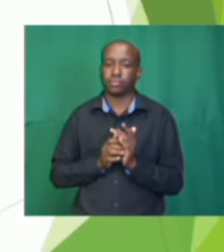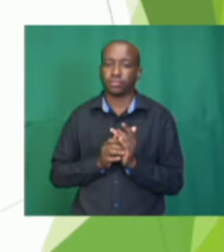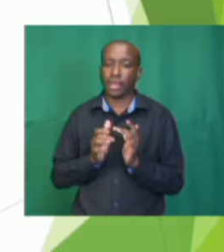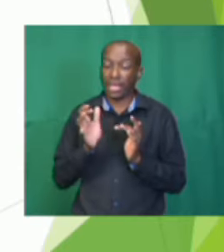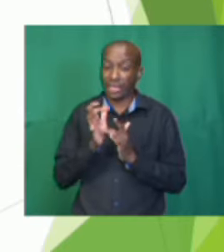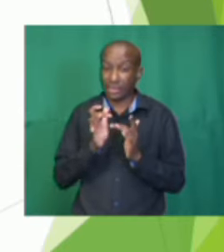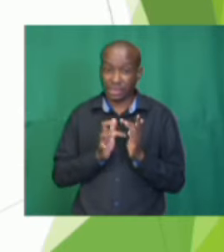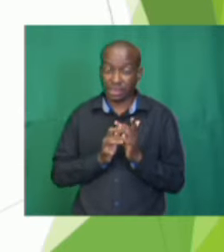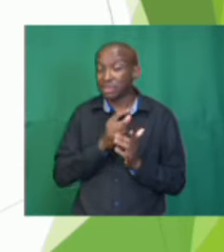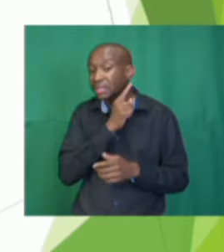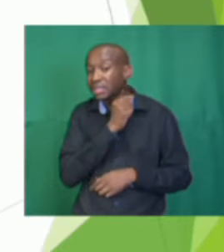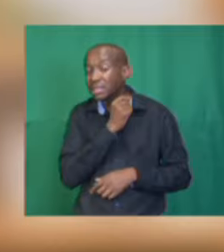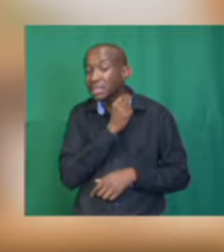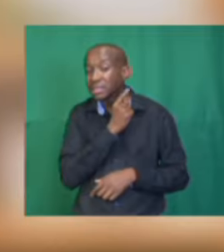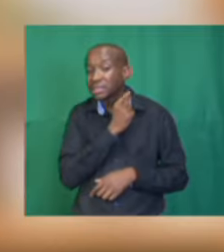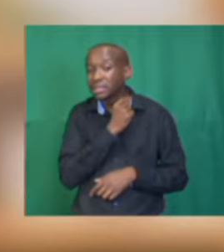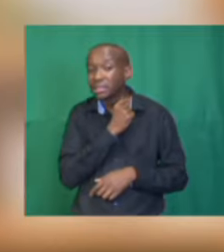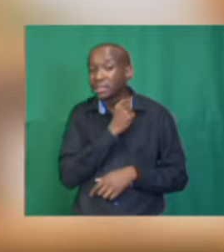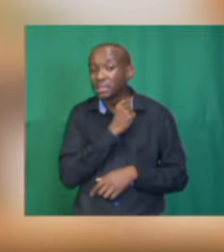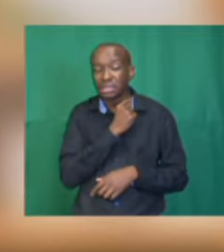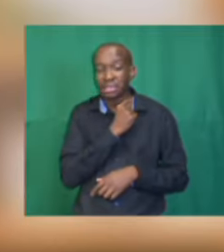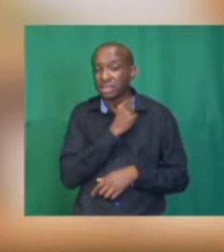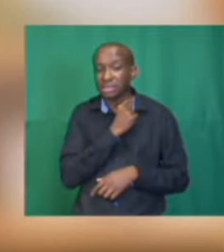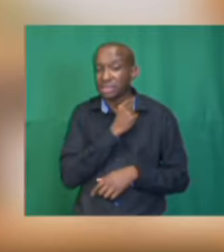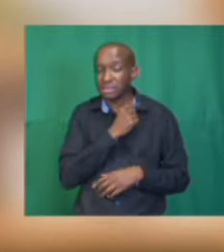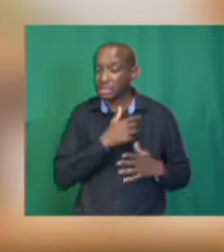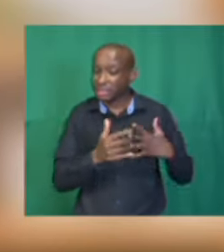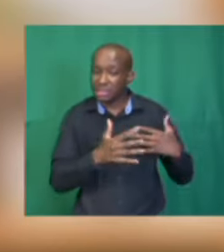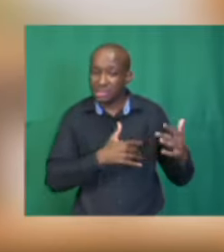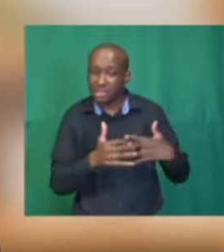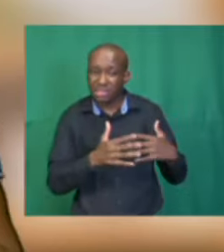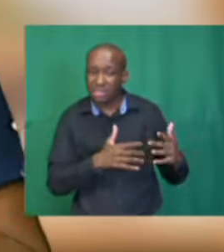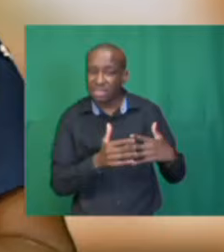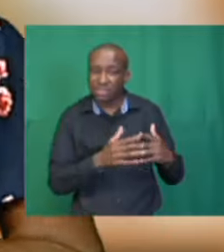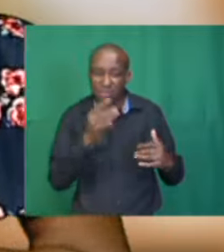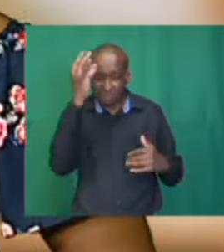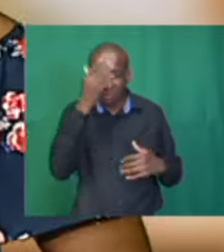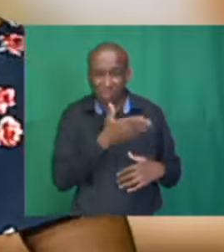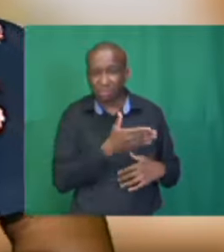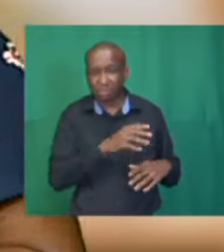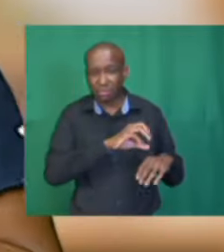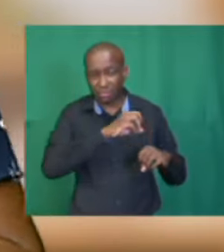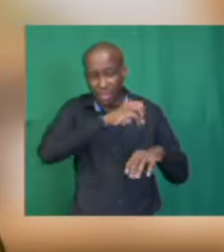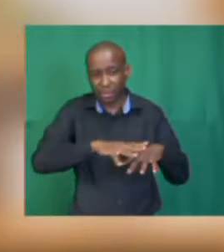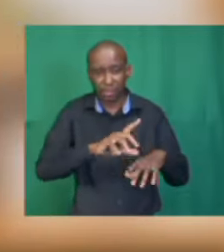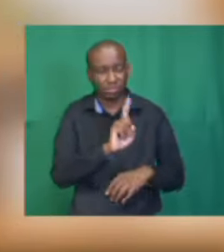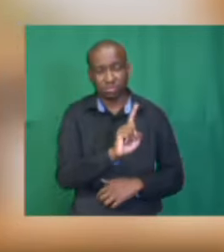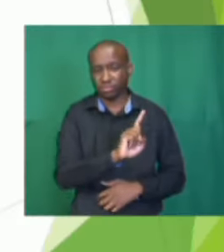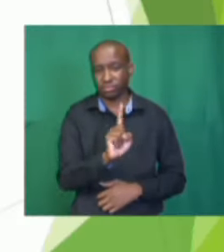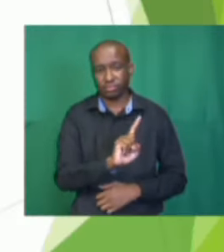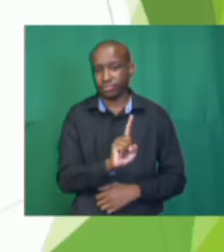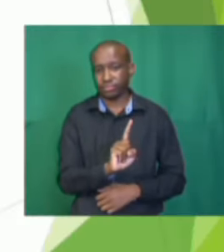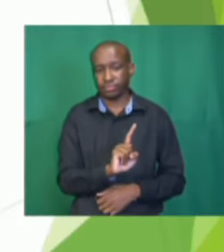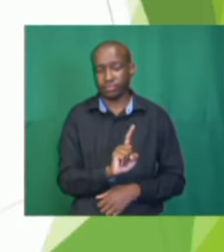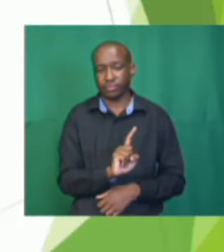not interested into earthly kingship. And lastly, it is